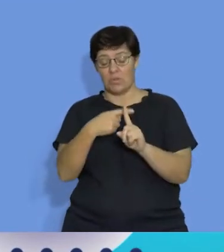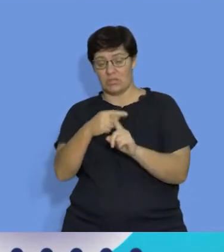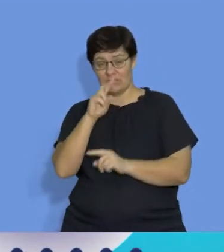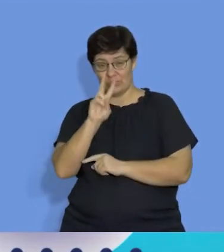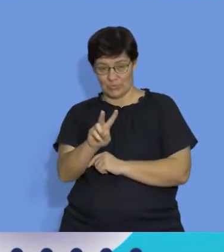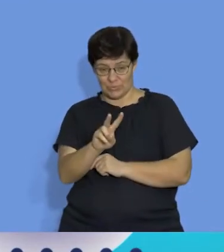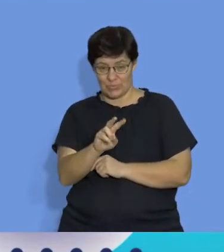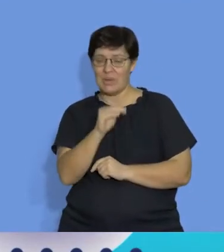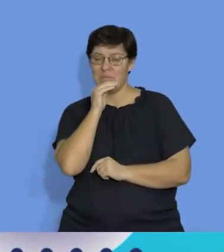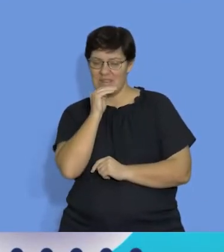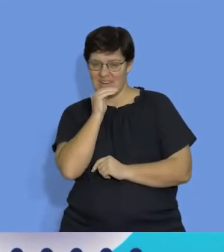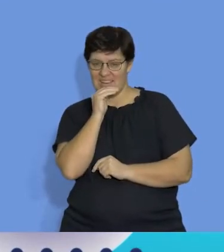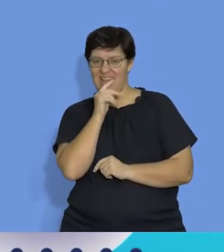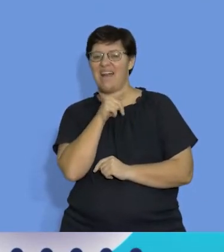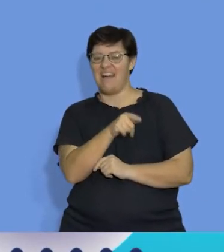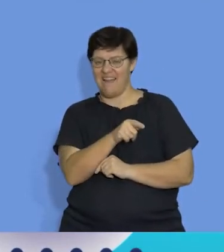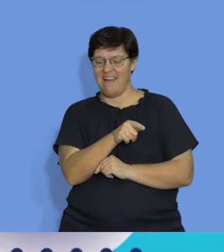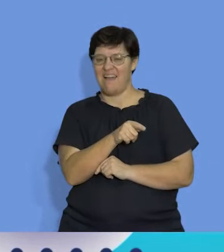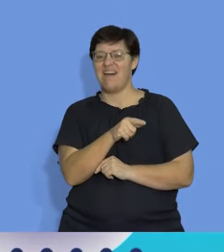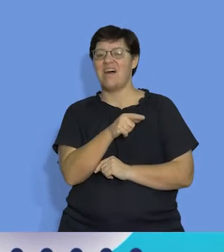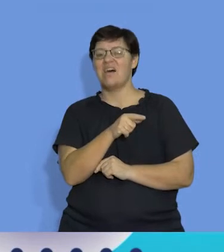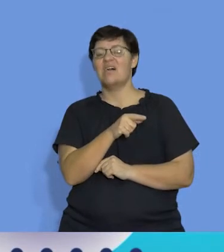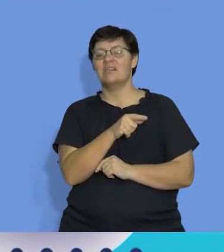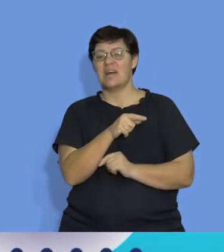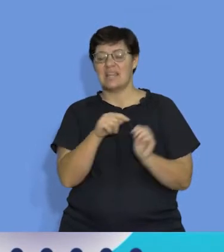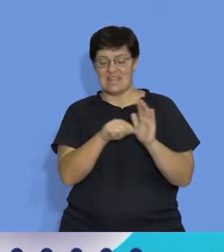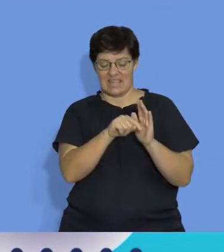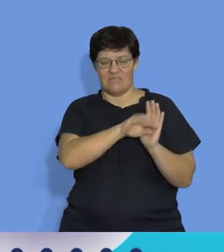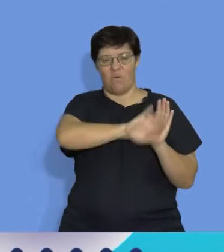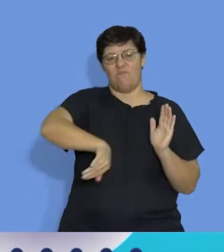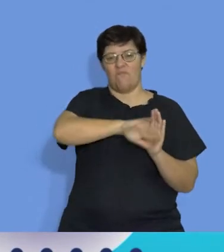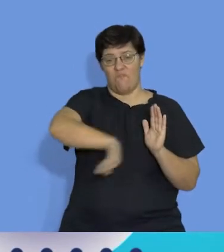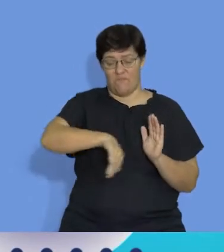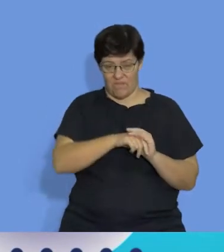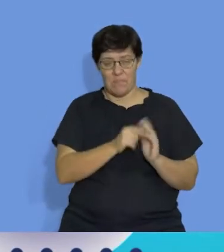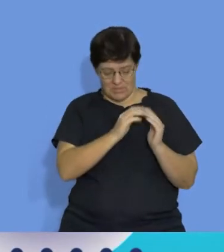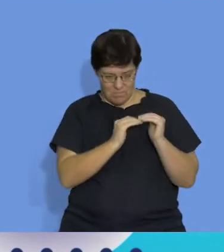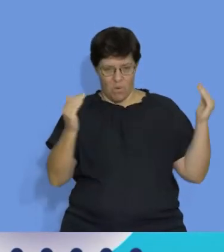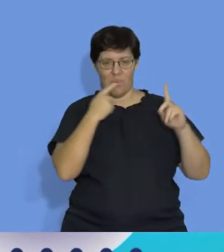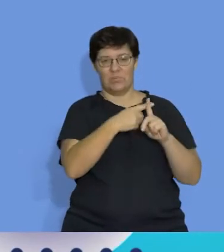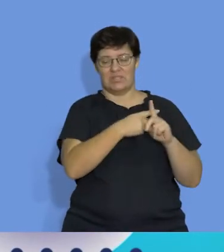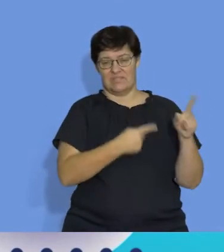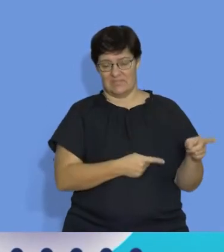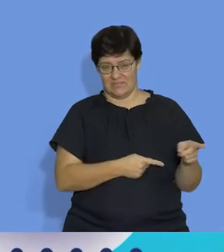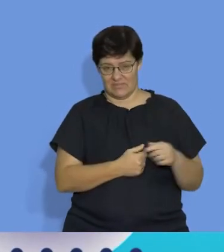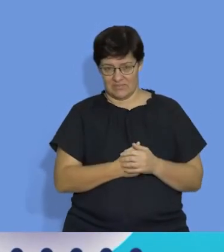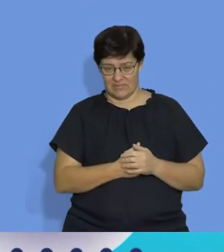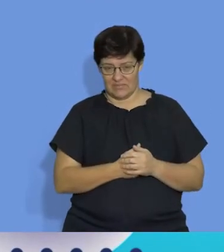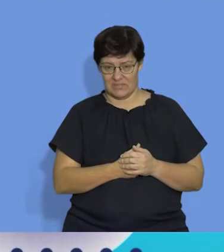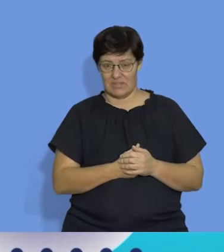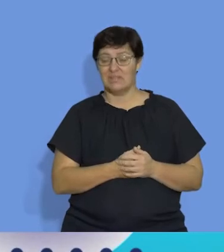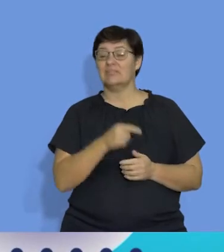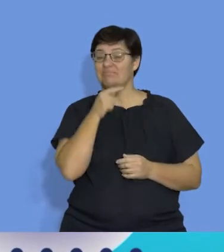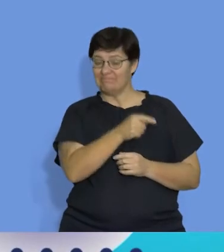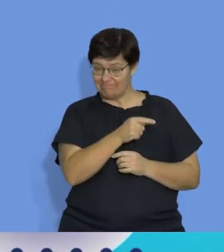an increase in terms of the oxidation number. So a substance that actually undergoes an increase in oxidation number becomes